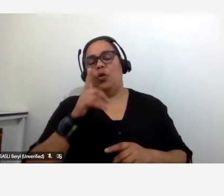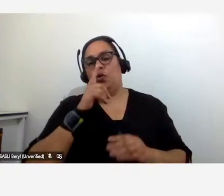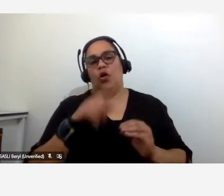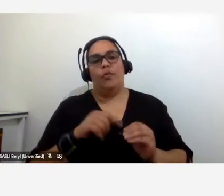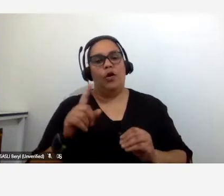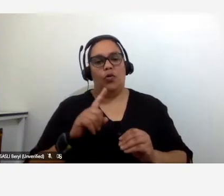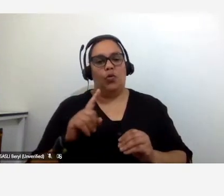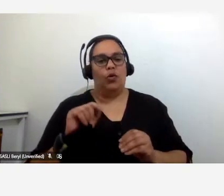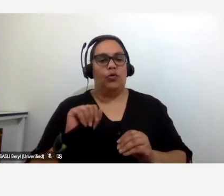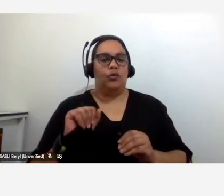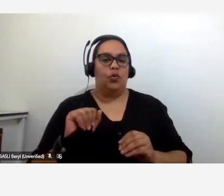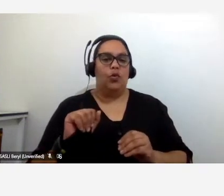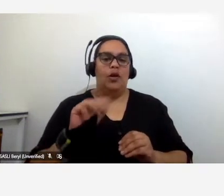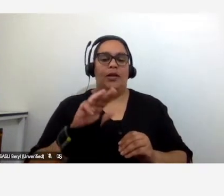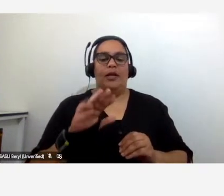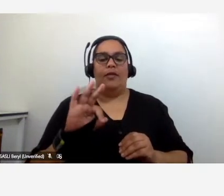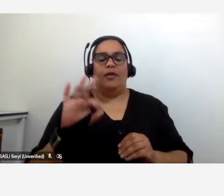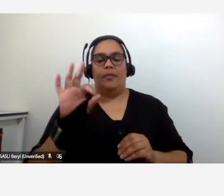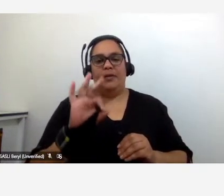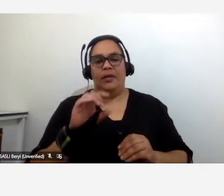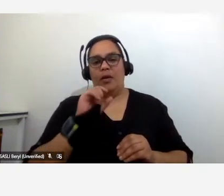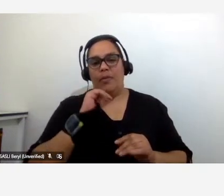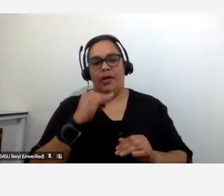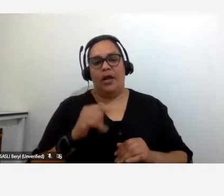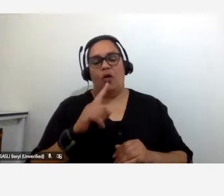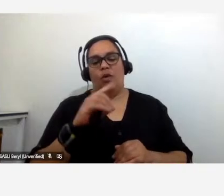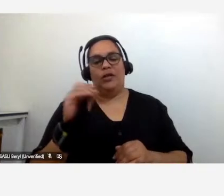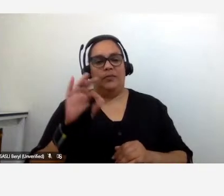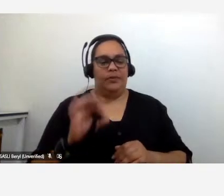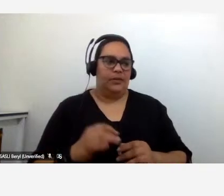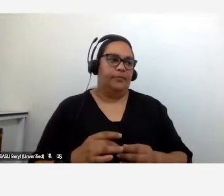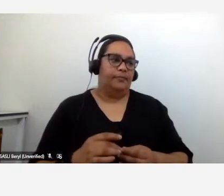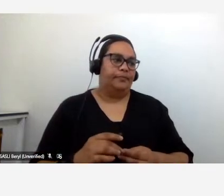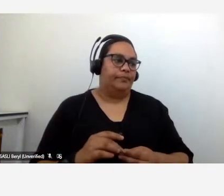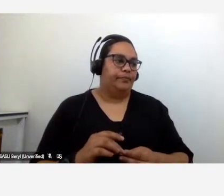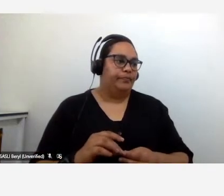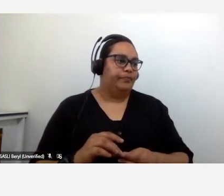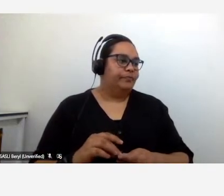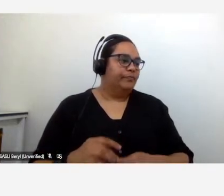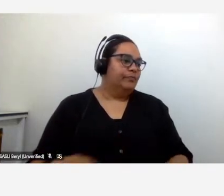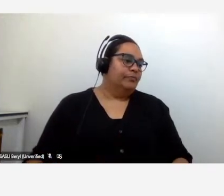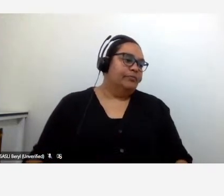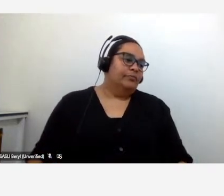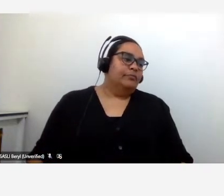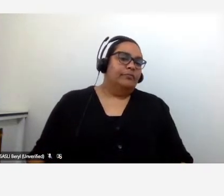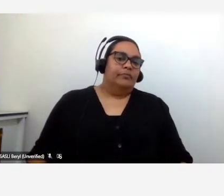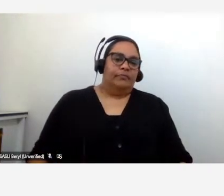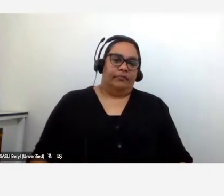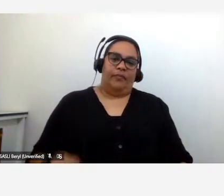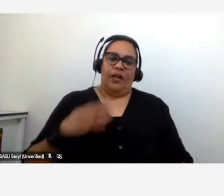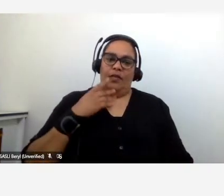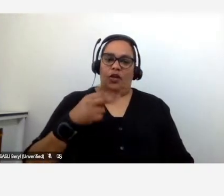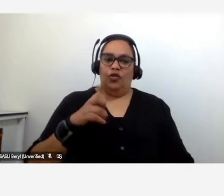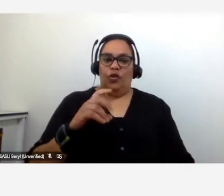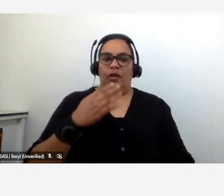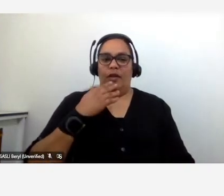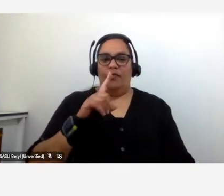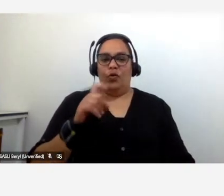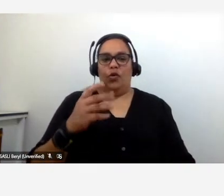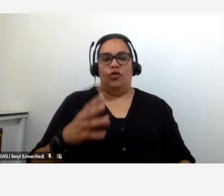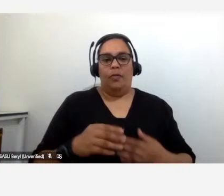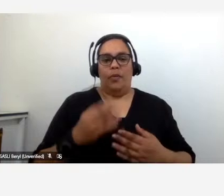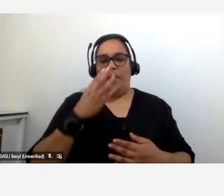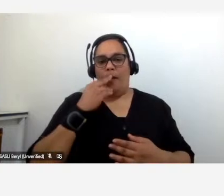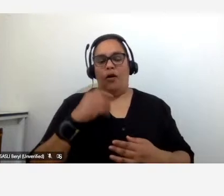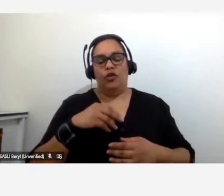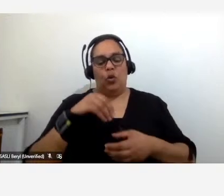the 93%, which is now 100%. Yes, thank you. Thank you, HOD. Thank you for the question, member. So